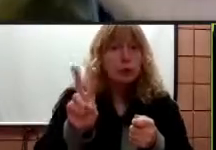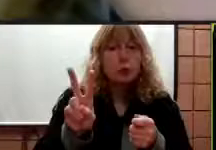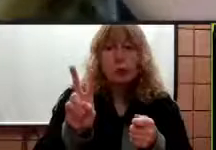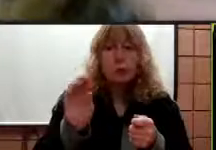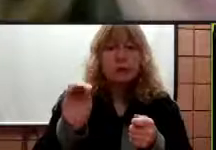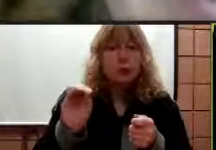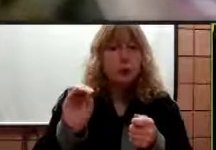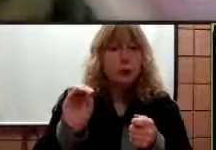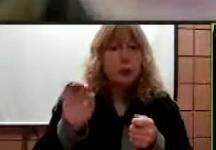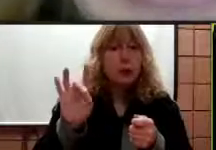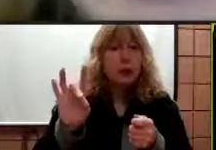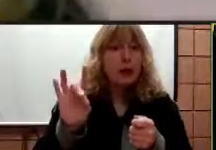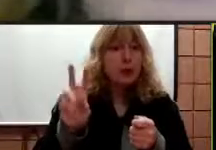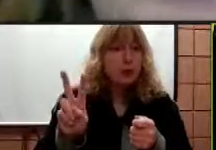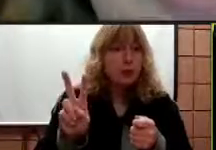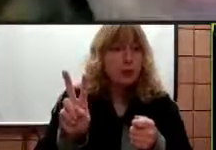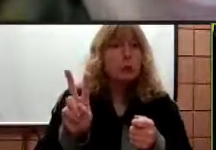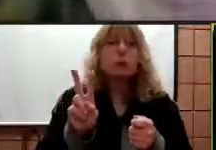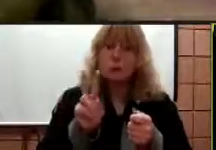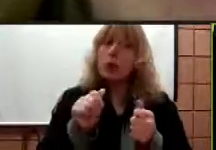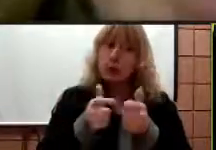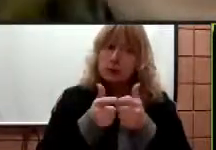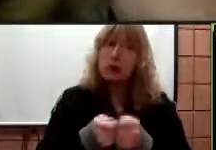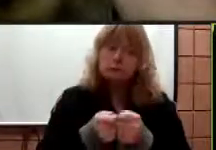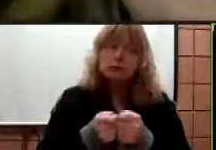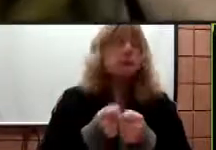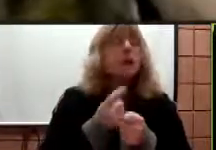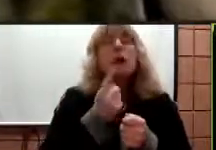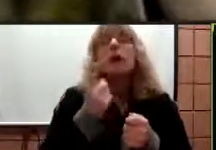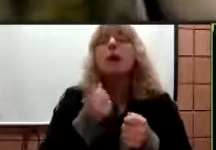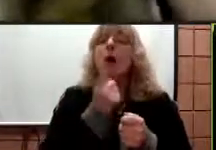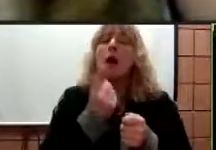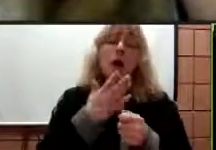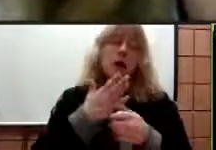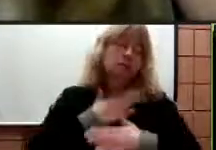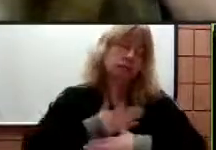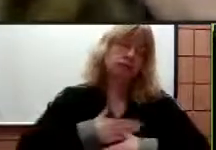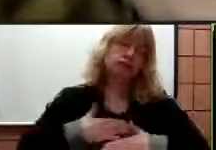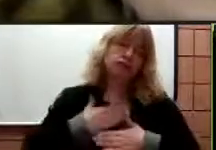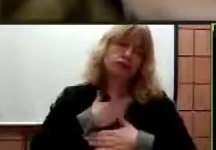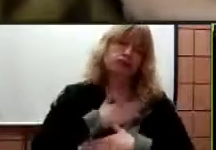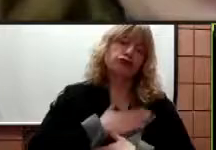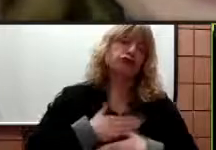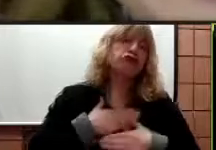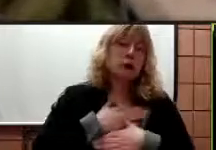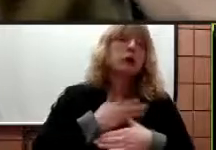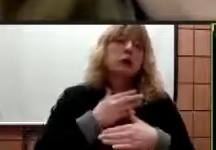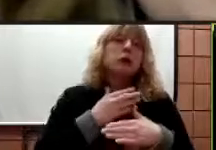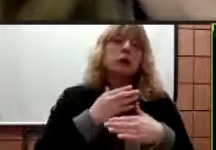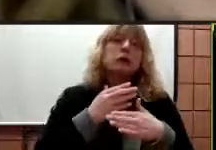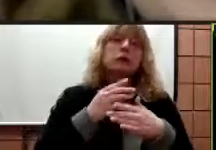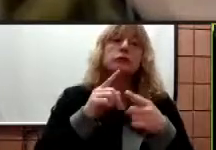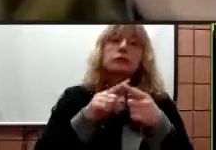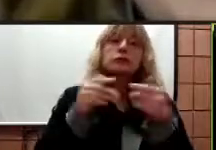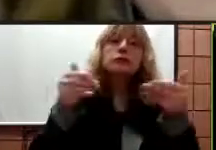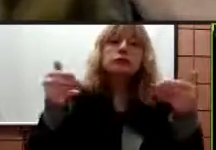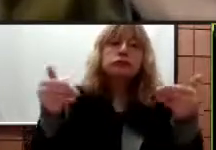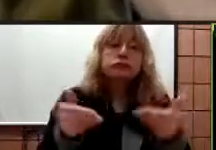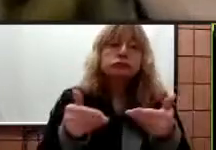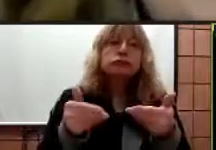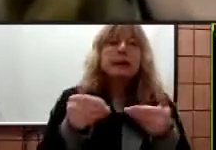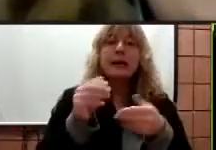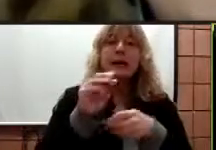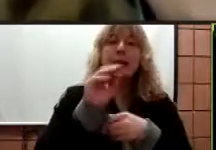313-288-2082. And it is always my pleasure to introduce